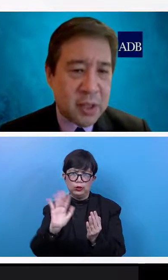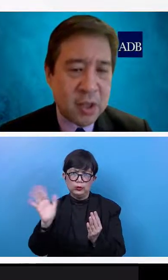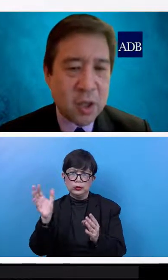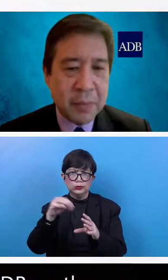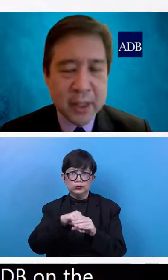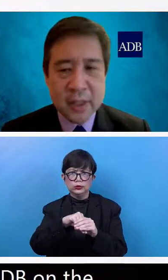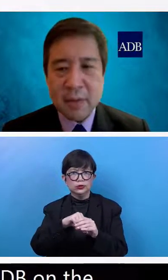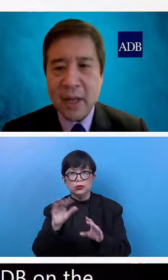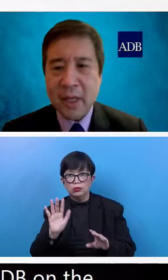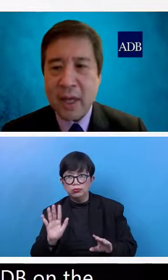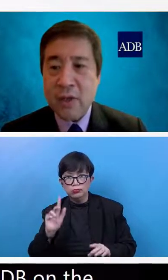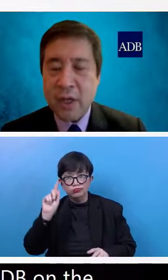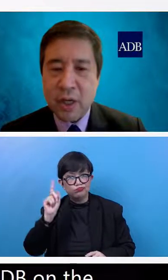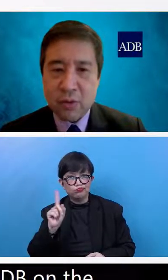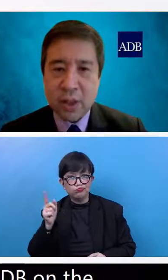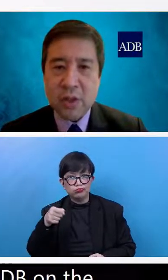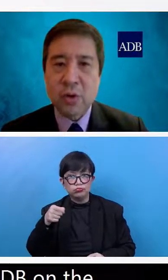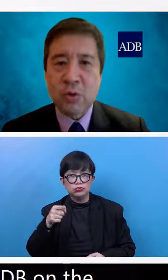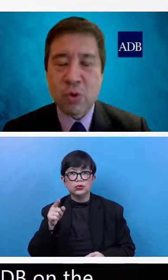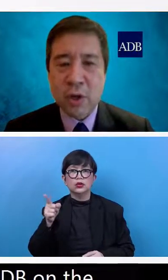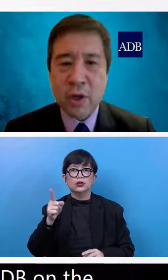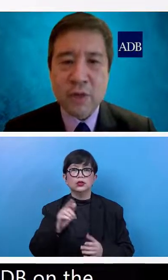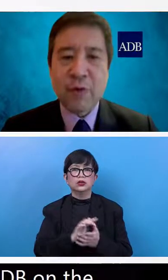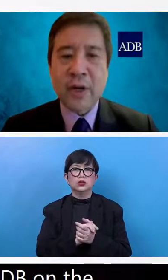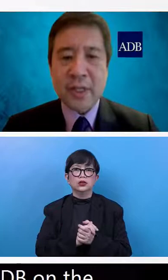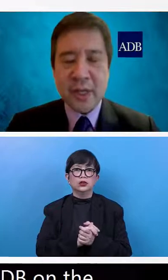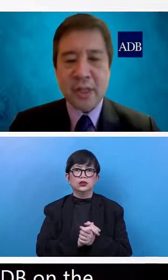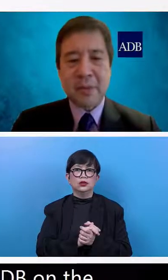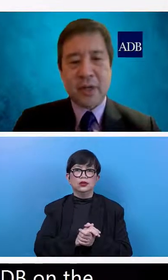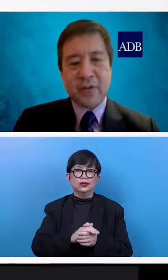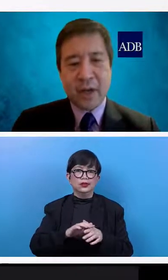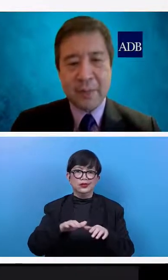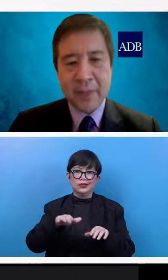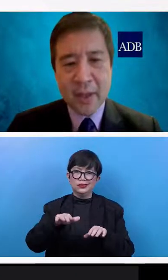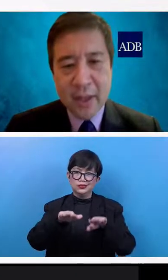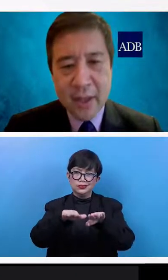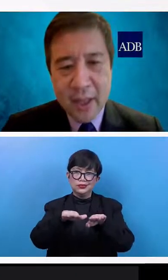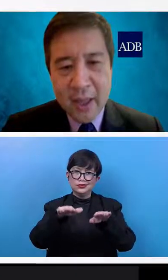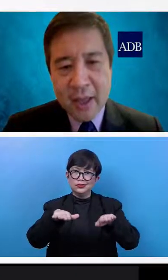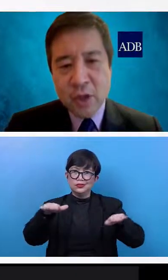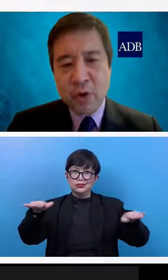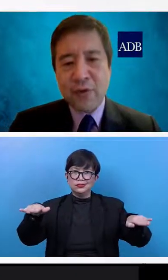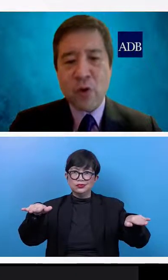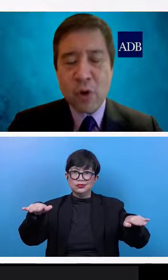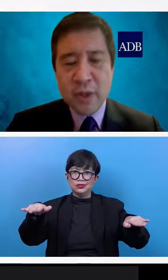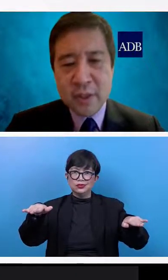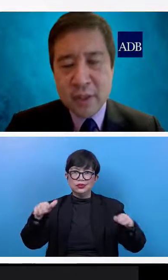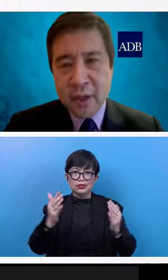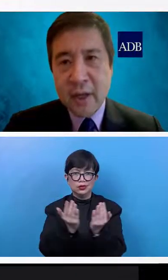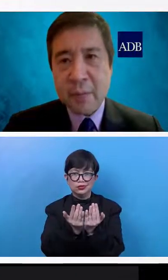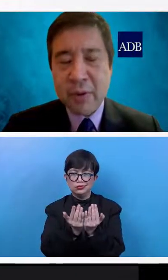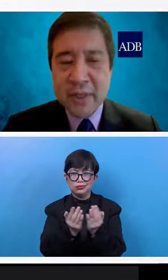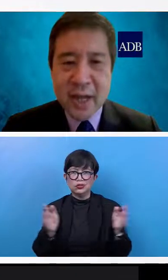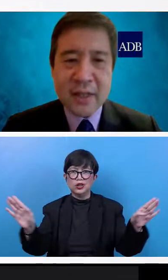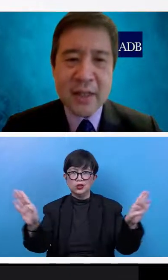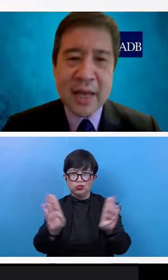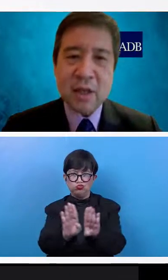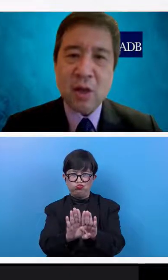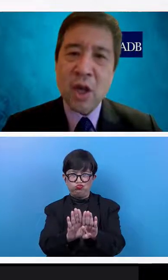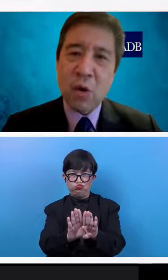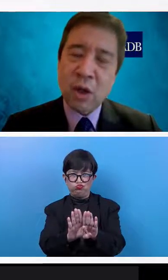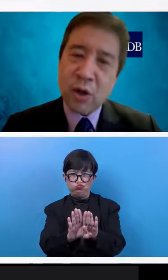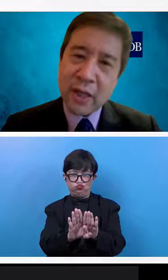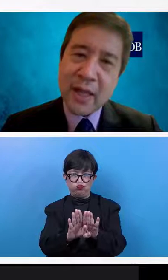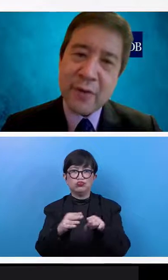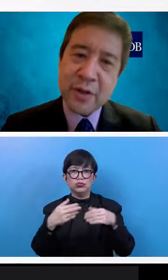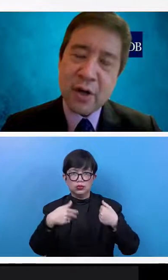substantial because in many Asian countries, schools were closed for an extended period of time. And you can, of course, predict that